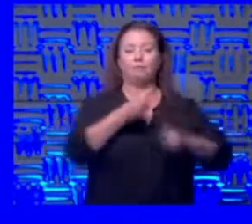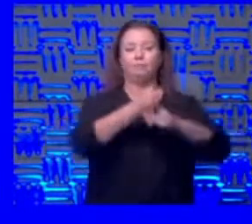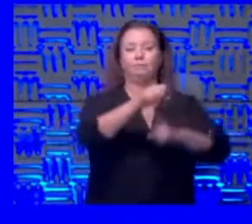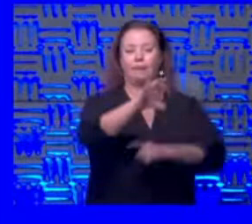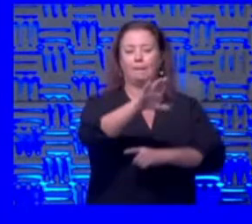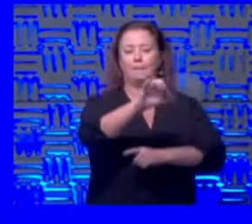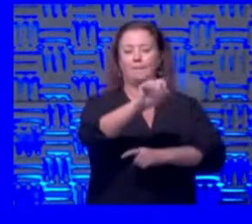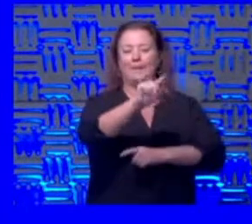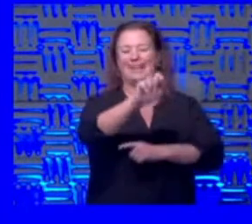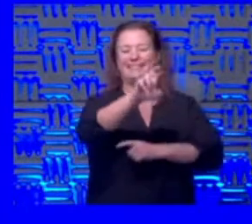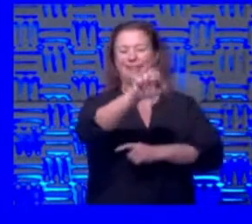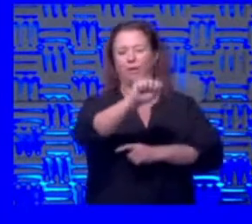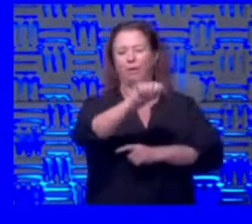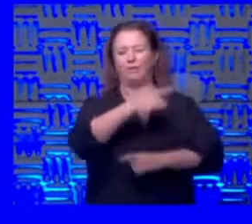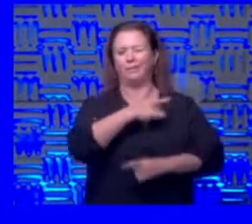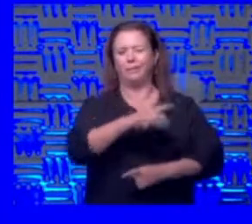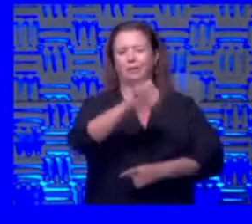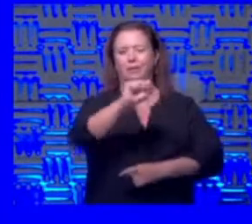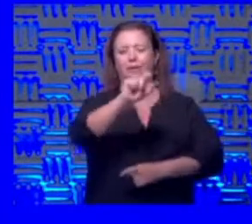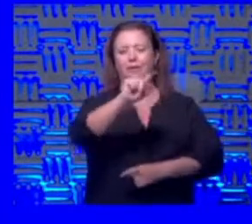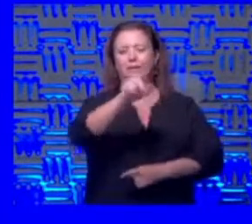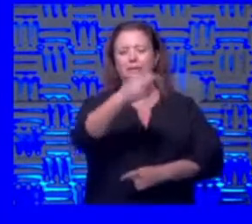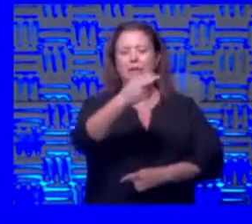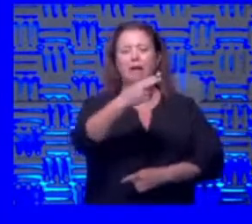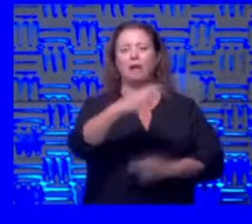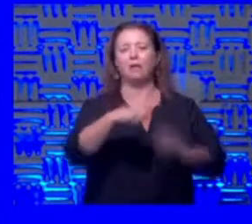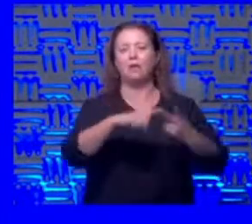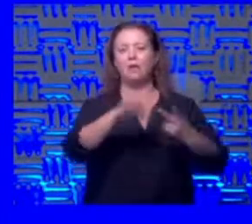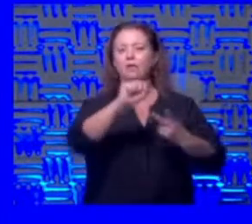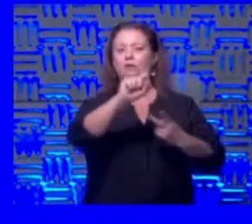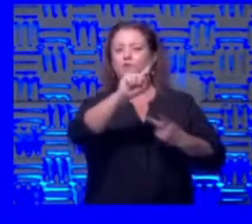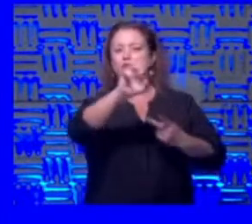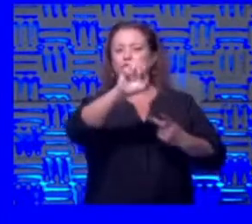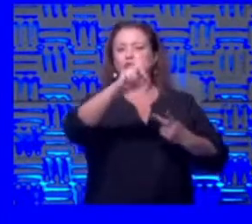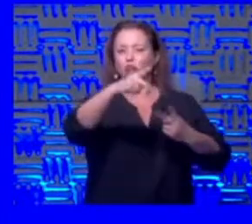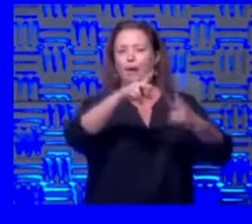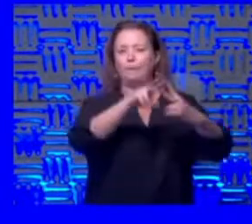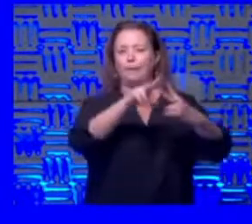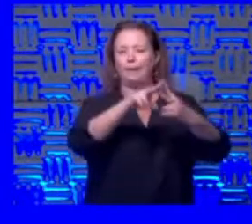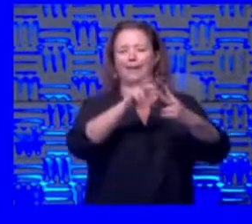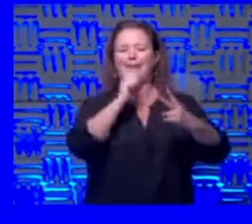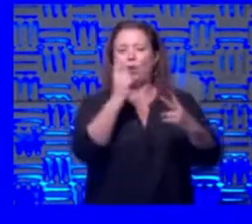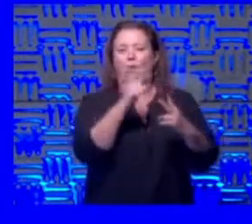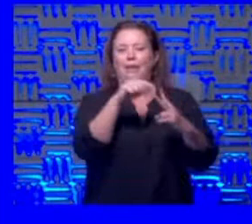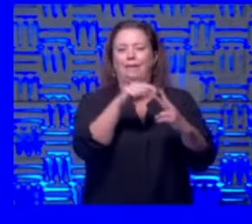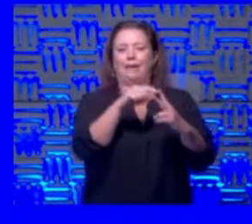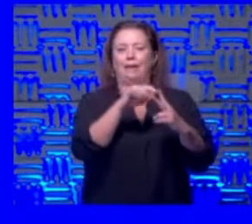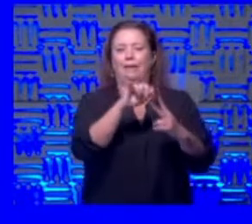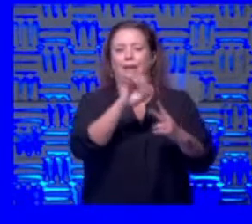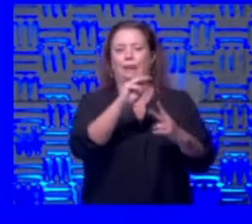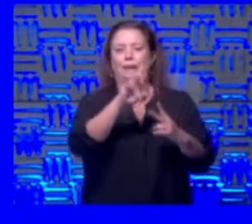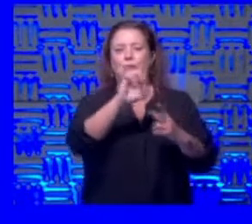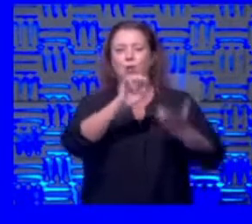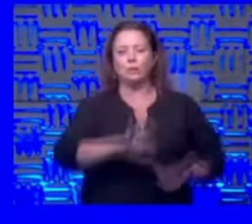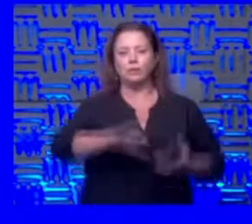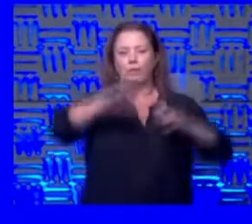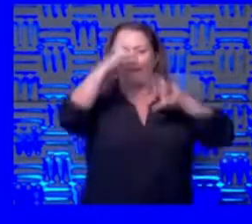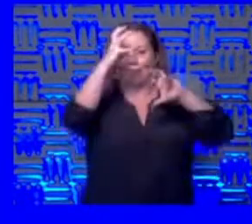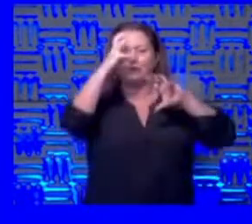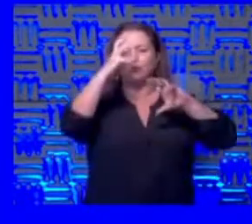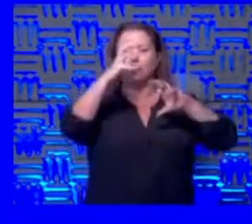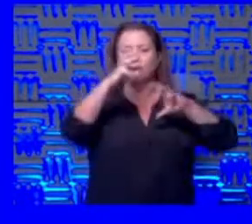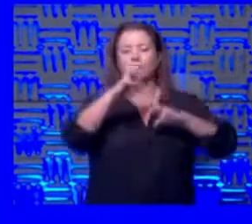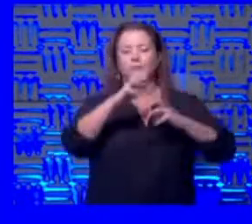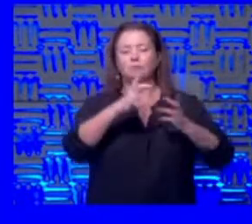either typically staph or strep, rather than just having the inflammatory or immune dysregulation that we see